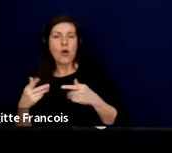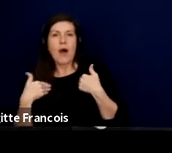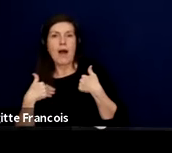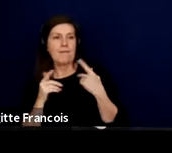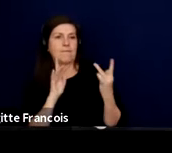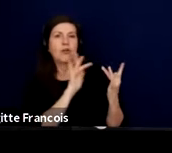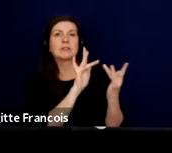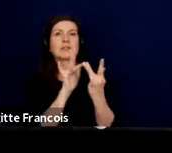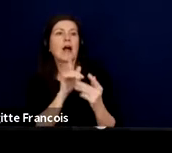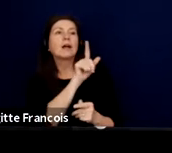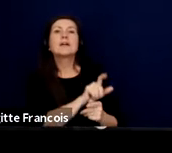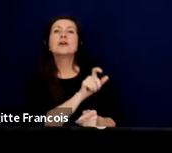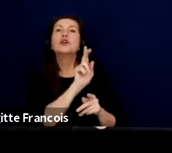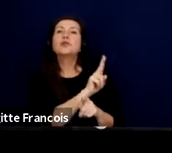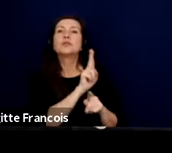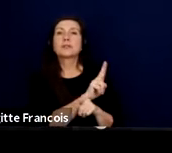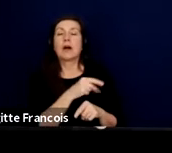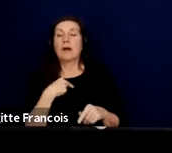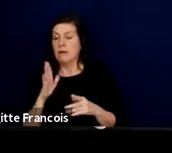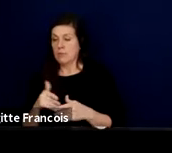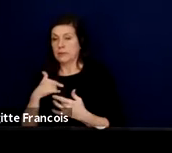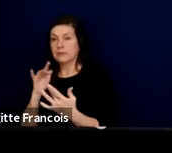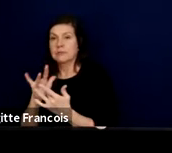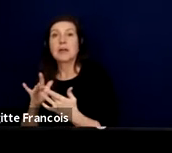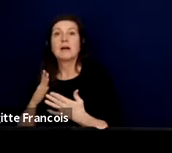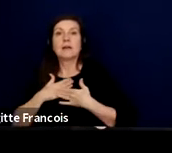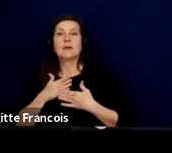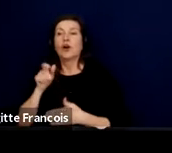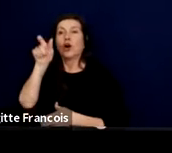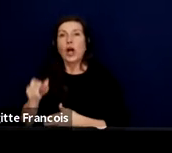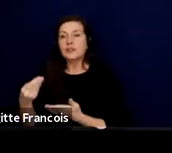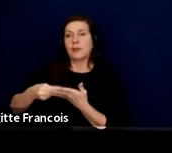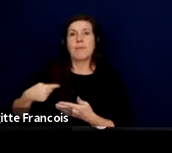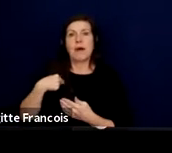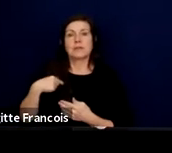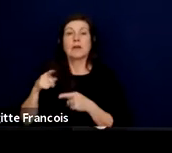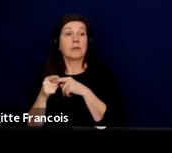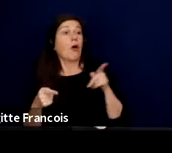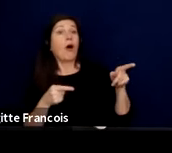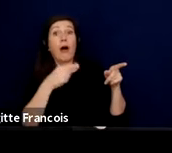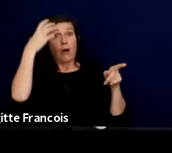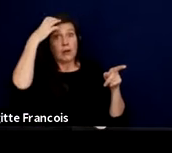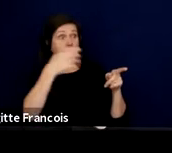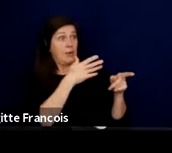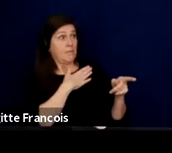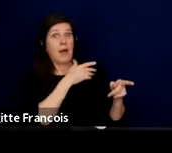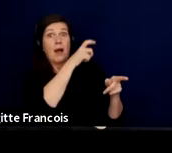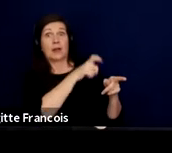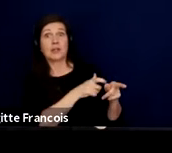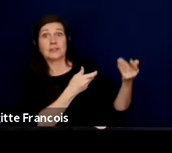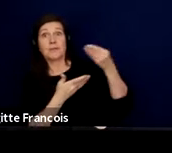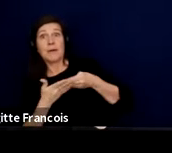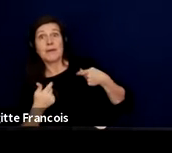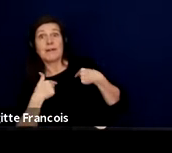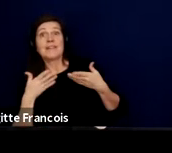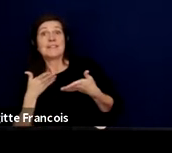users. You need to go through your customers to get in touch with your users. And that can be a whole political battle, that you first need to go